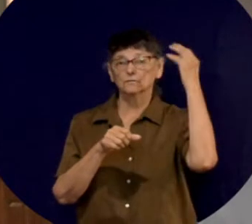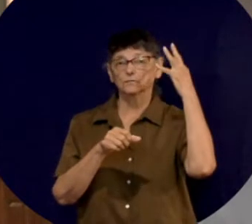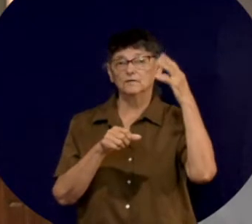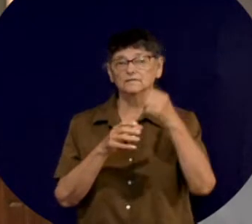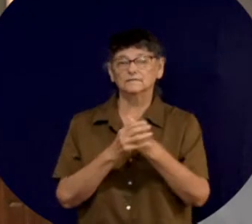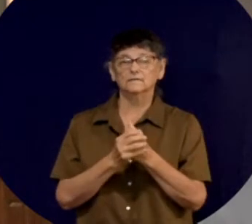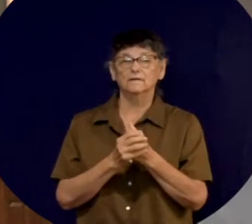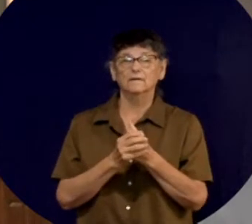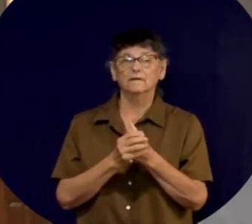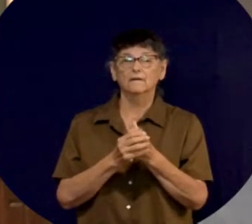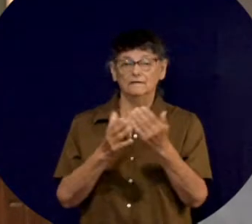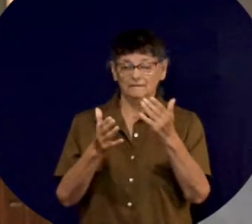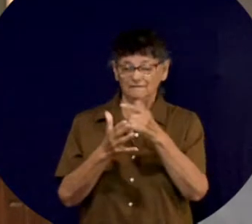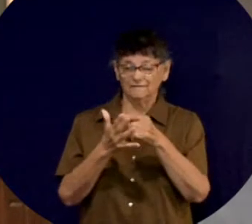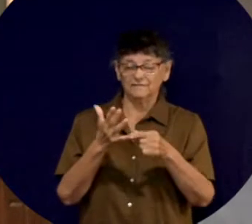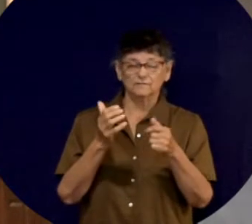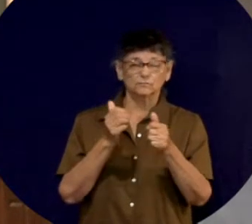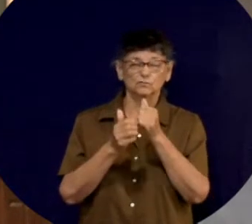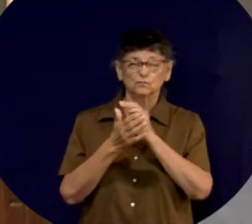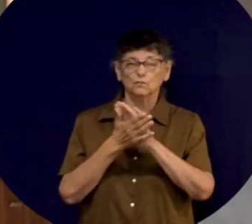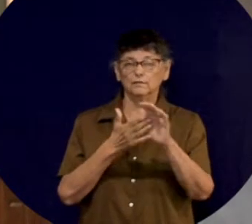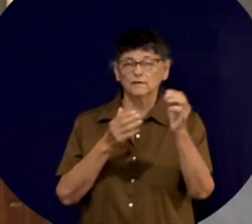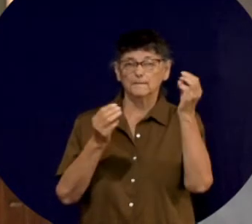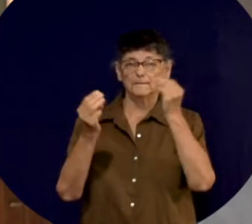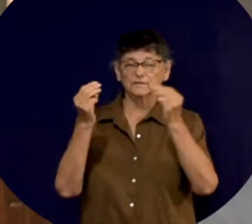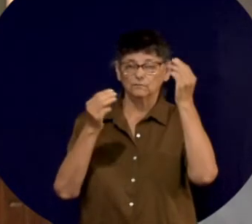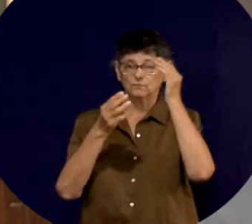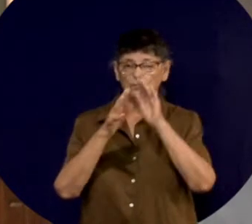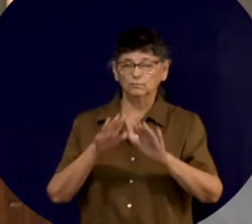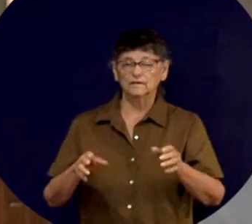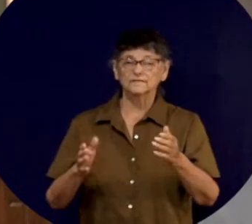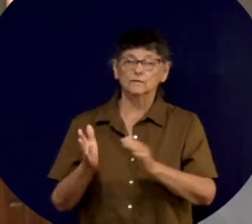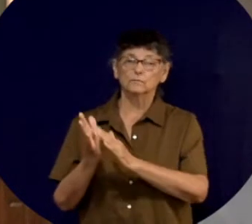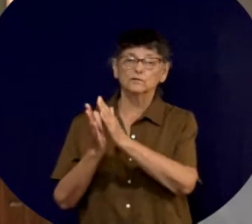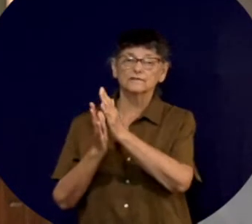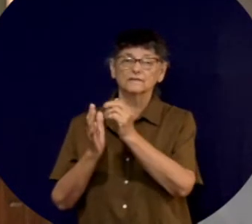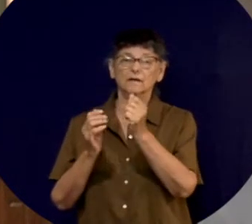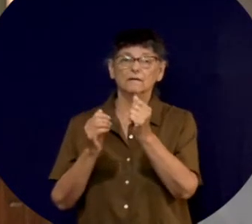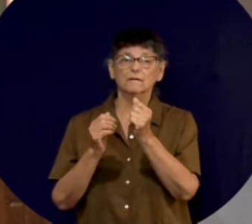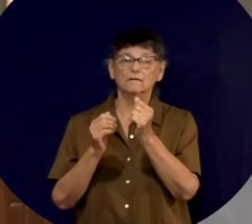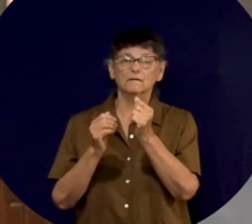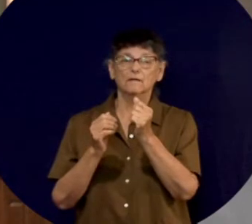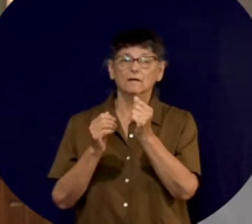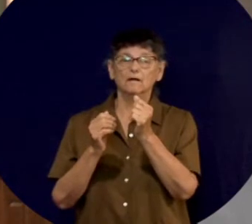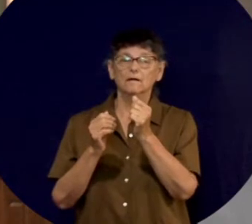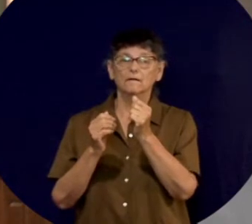grace, these most sacred mysteries may sanctify and present